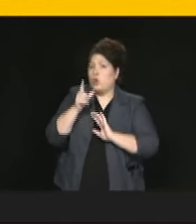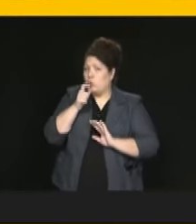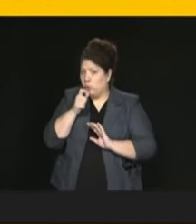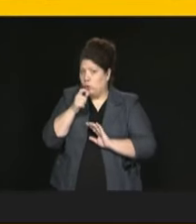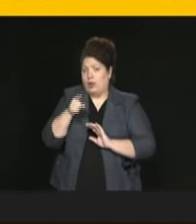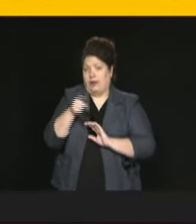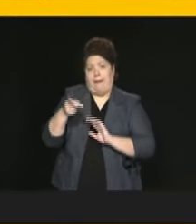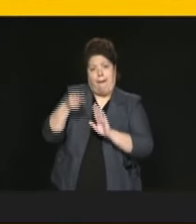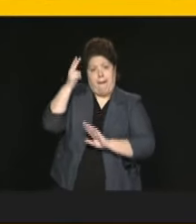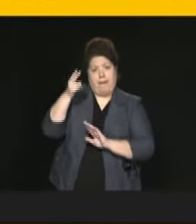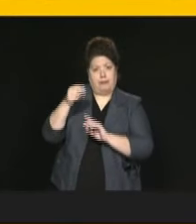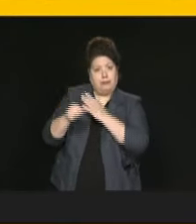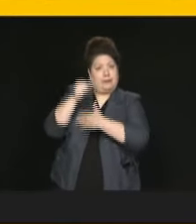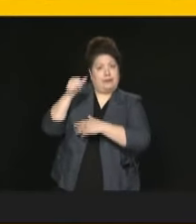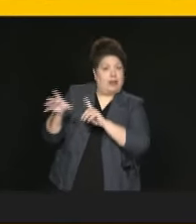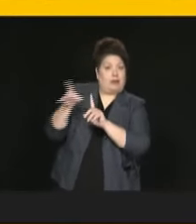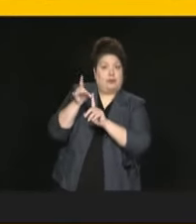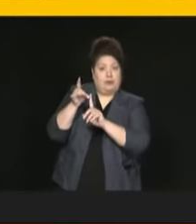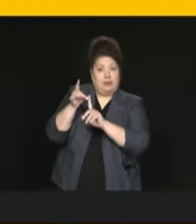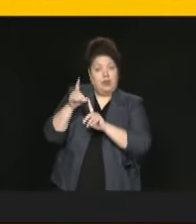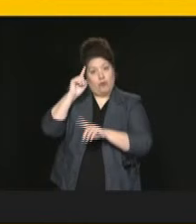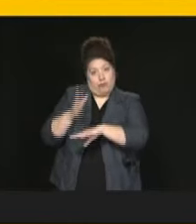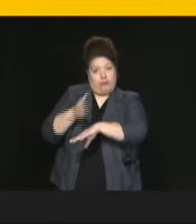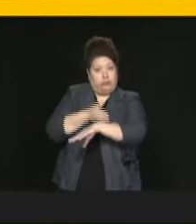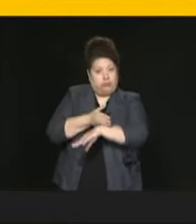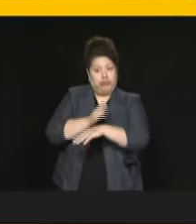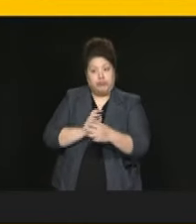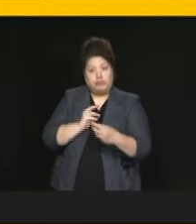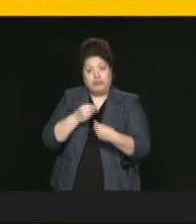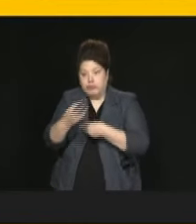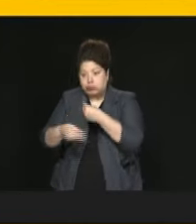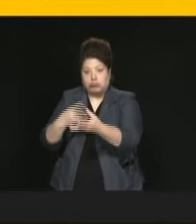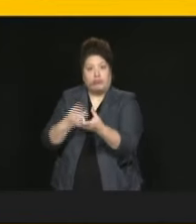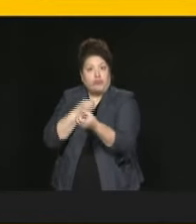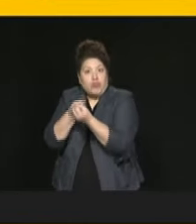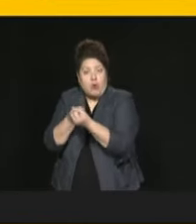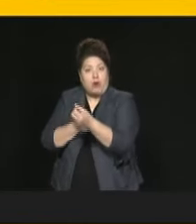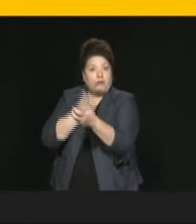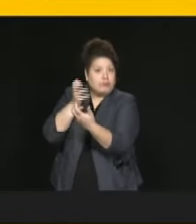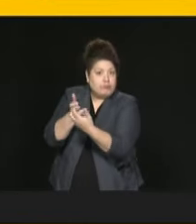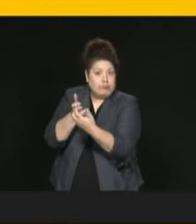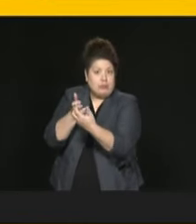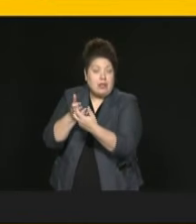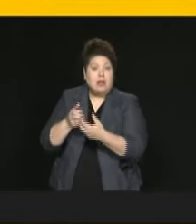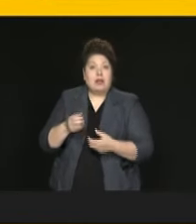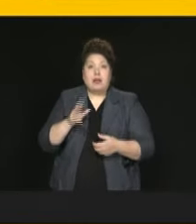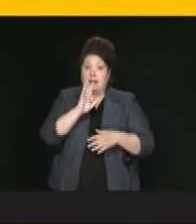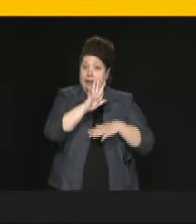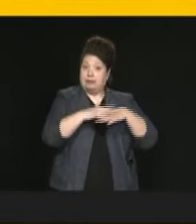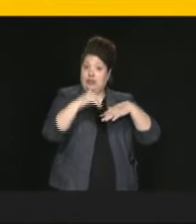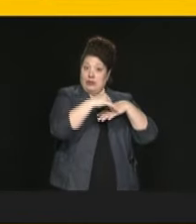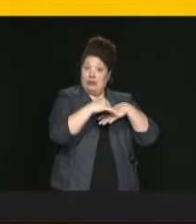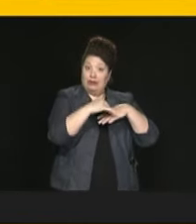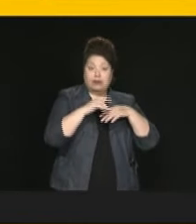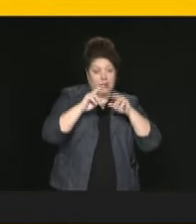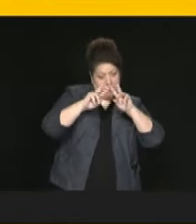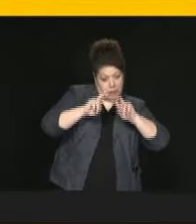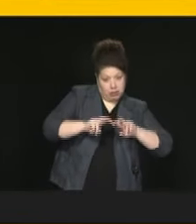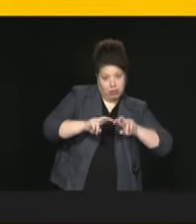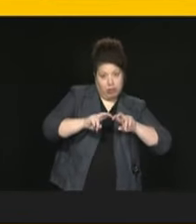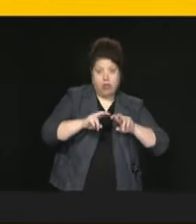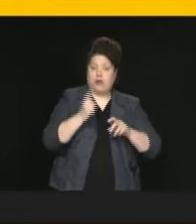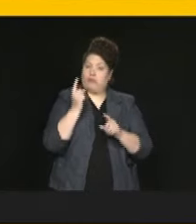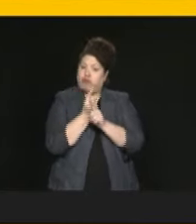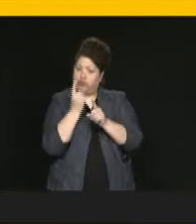effective interventions if they occur. Indigenous-led analysis of this information is necessary to advancing culturally appropriate and science-based